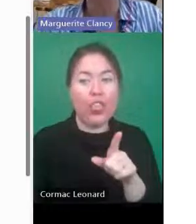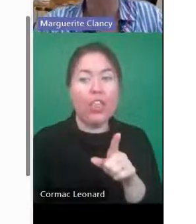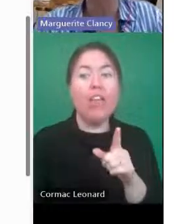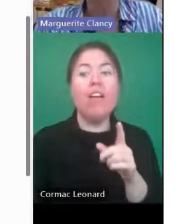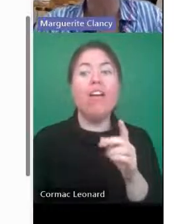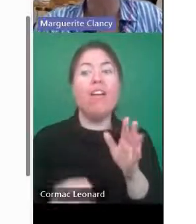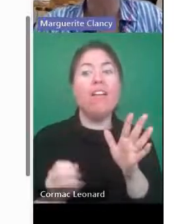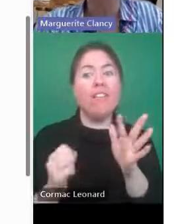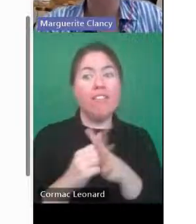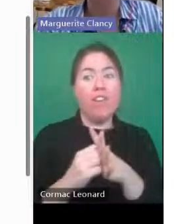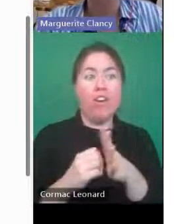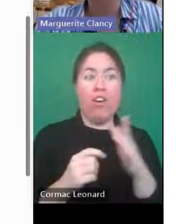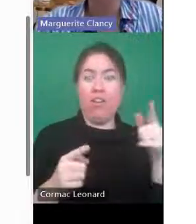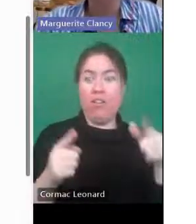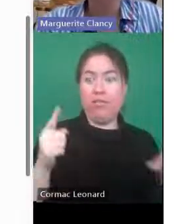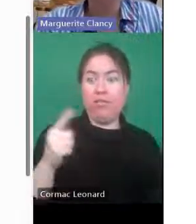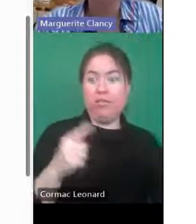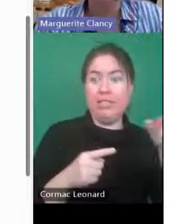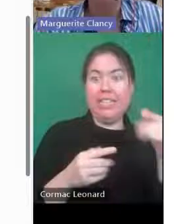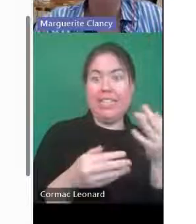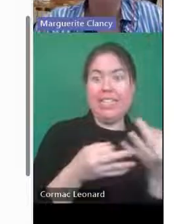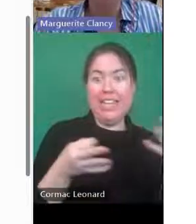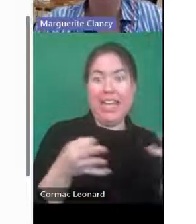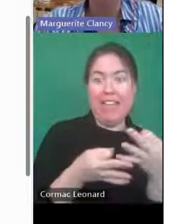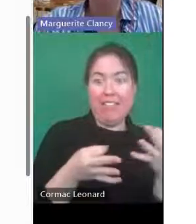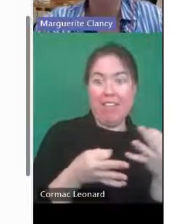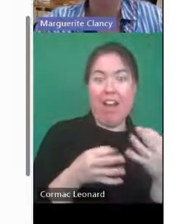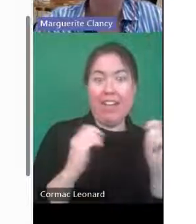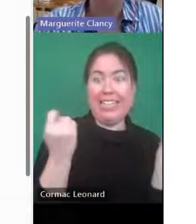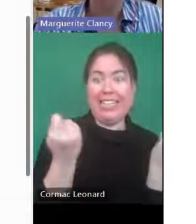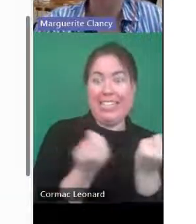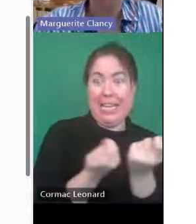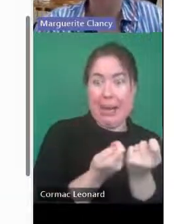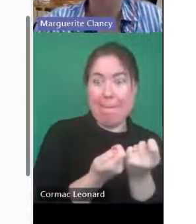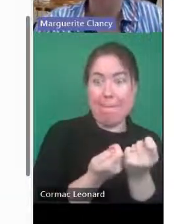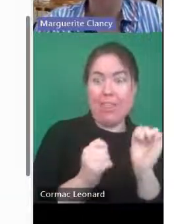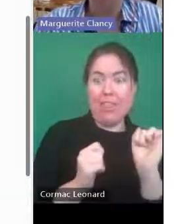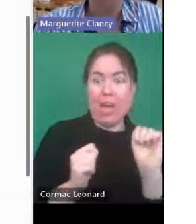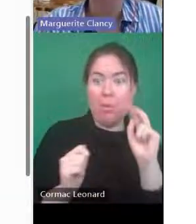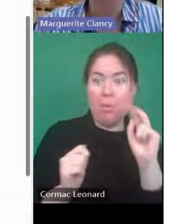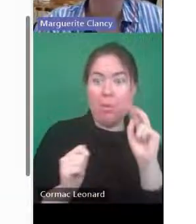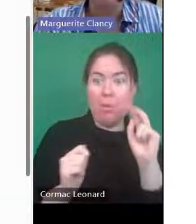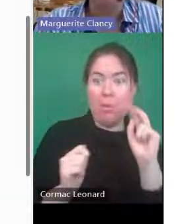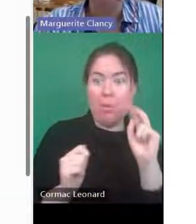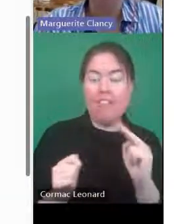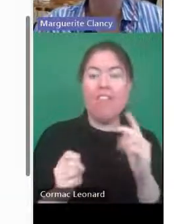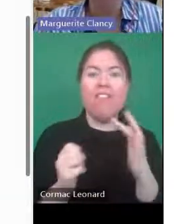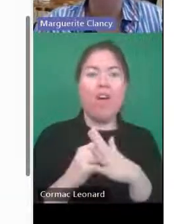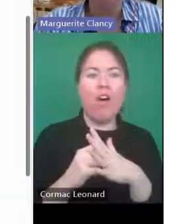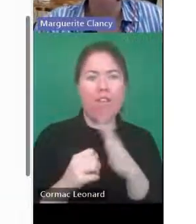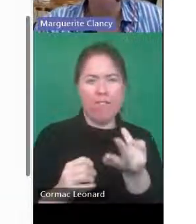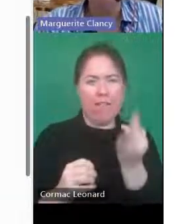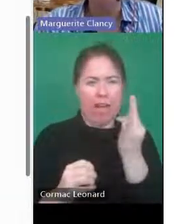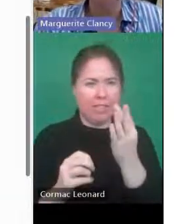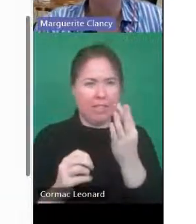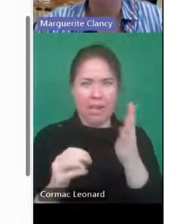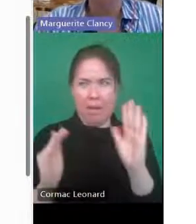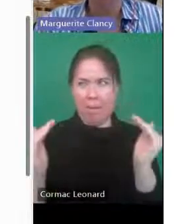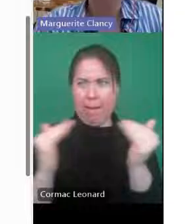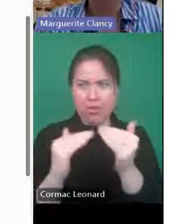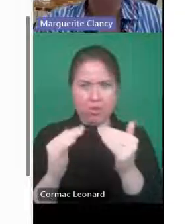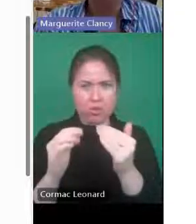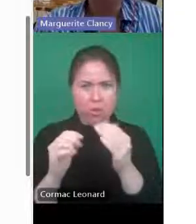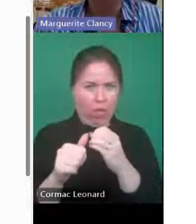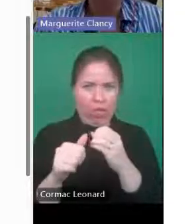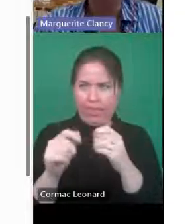service from the safeguarding protection team perspective and in making IHI matches on individuals